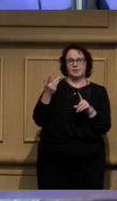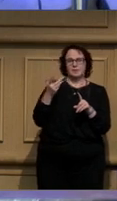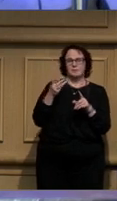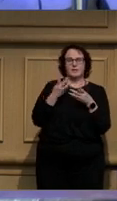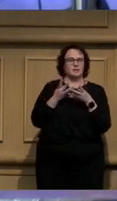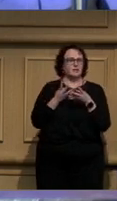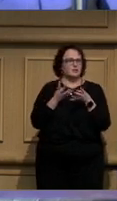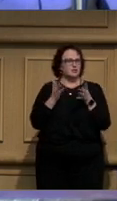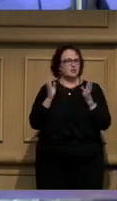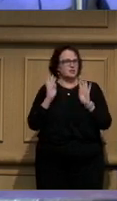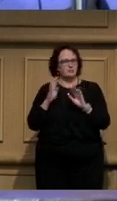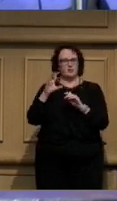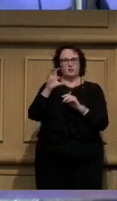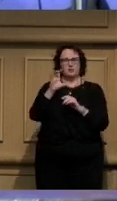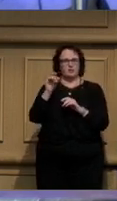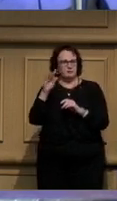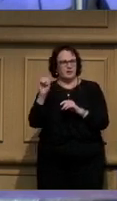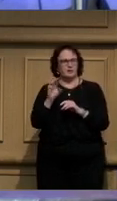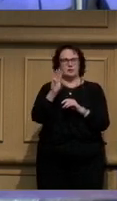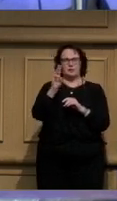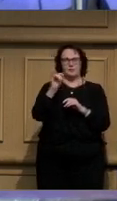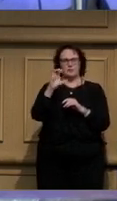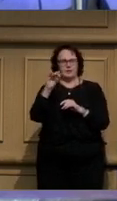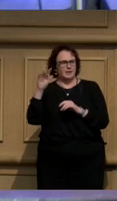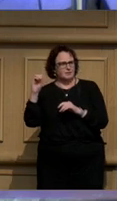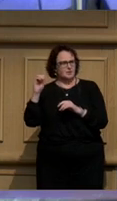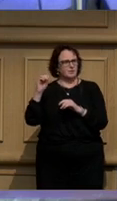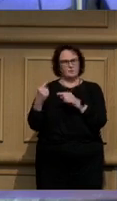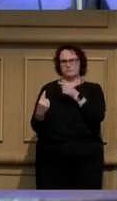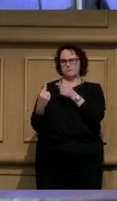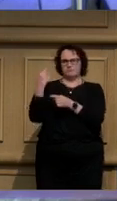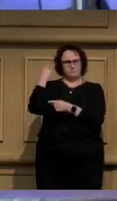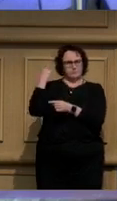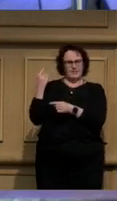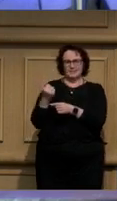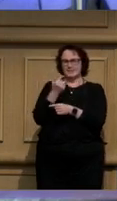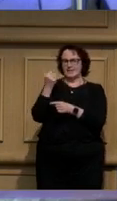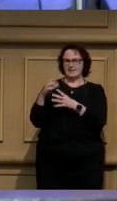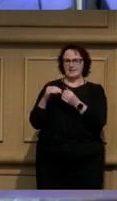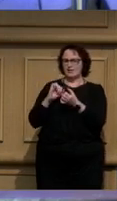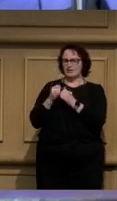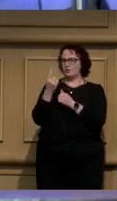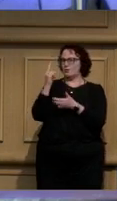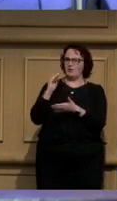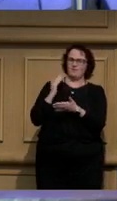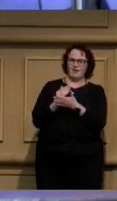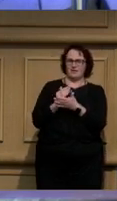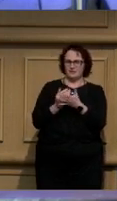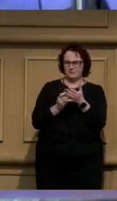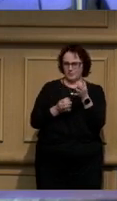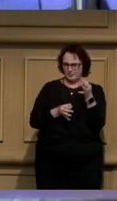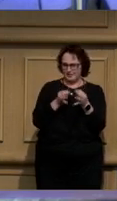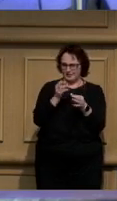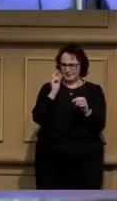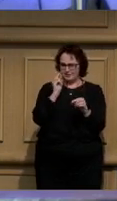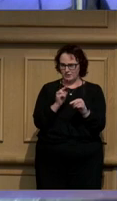or Beethoven or Picasso. Did any of them change one fact politically? I don't think so. You know,